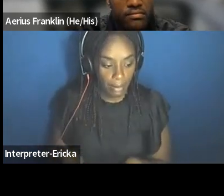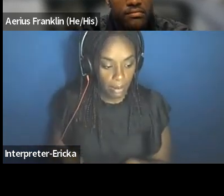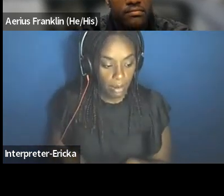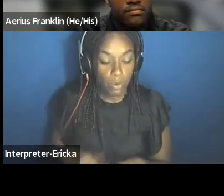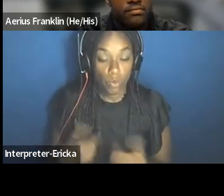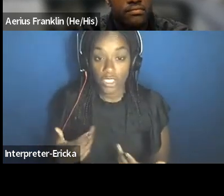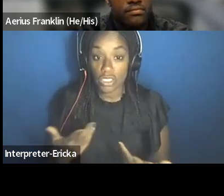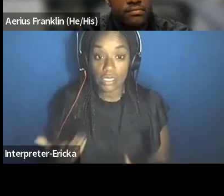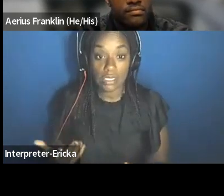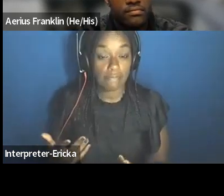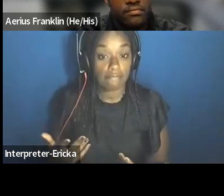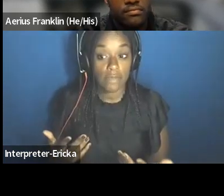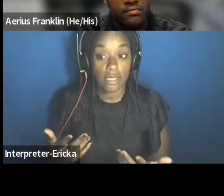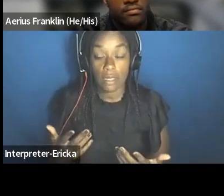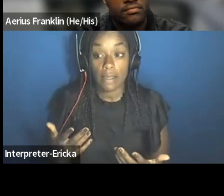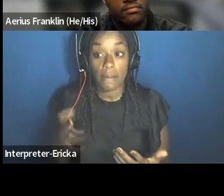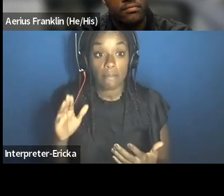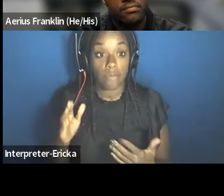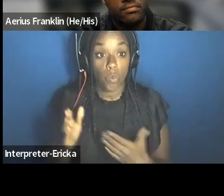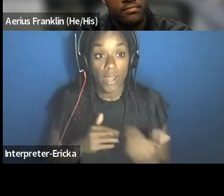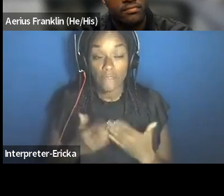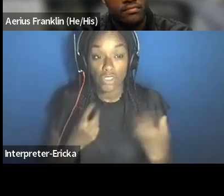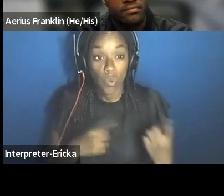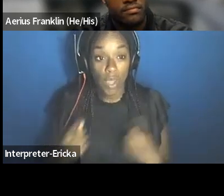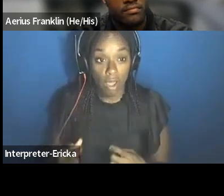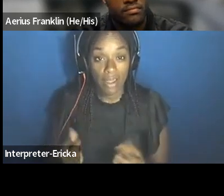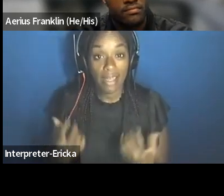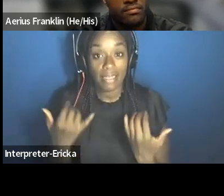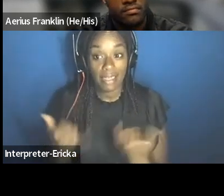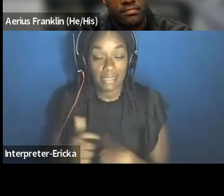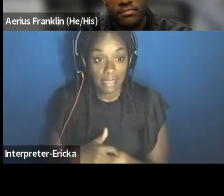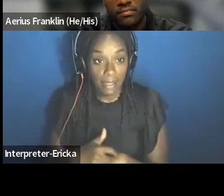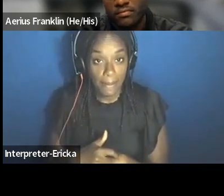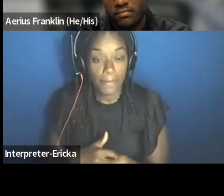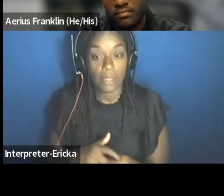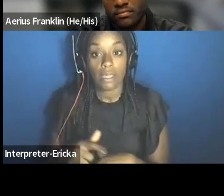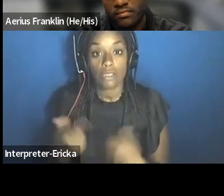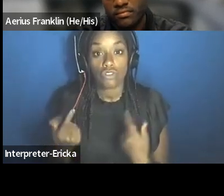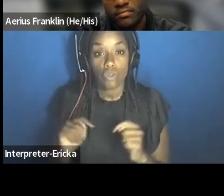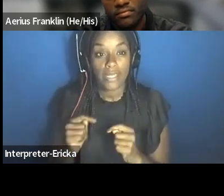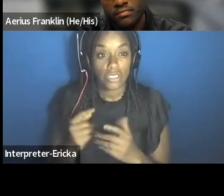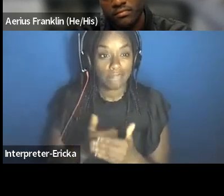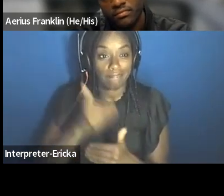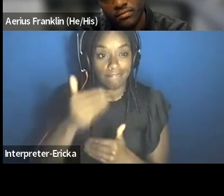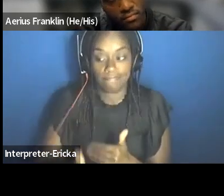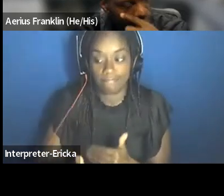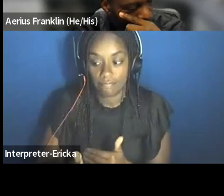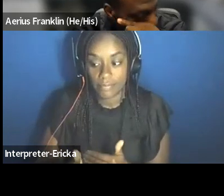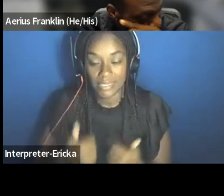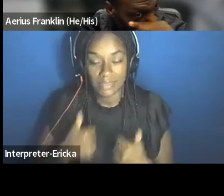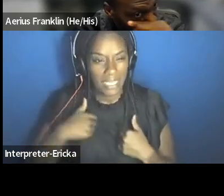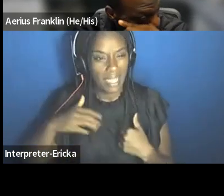meeting them where they are and then getting them to the appropriate resources that have the chance of helping them. I haven't